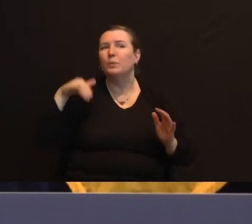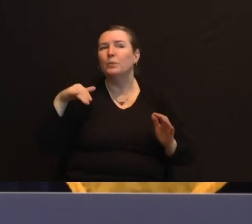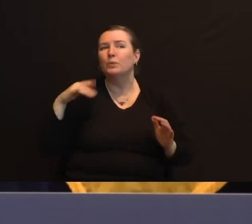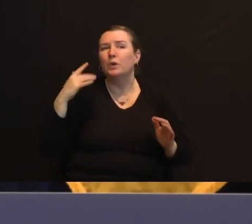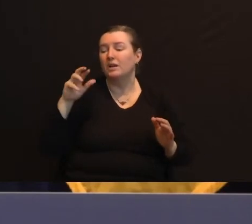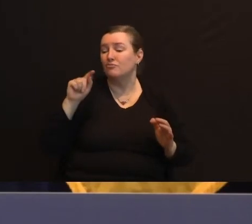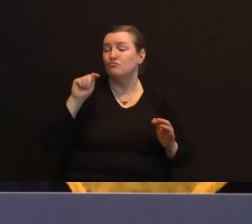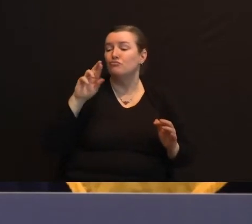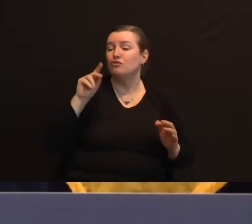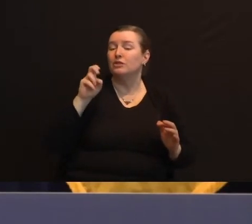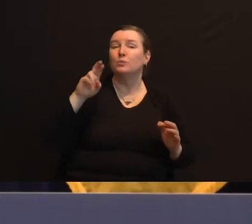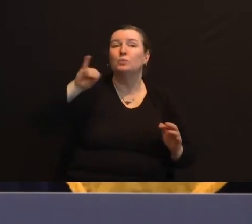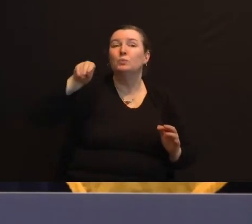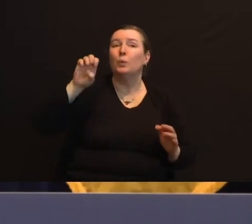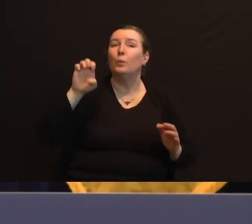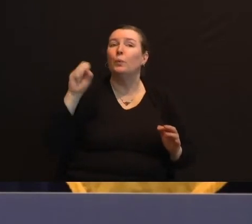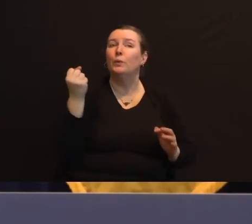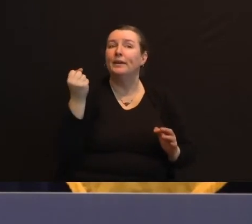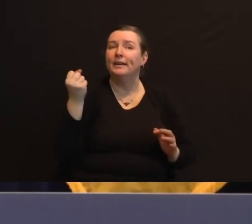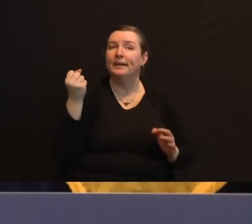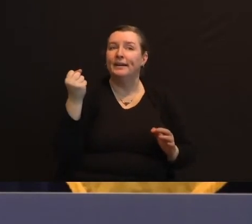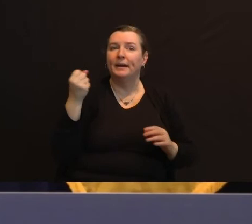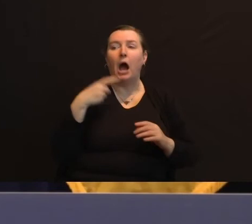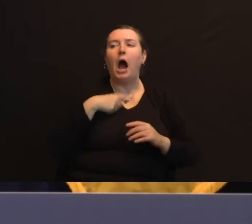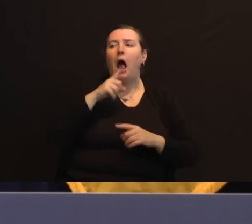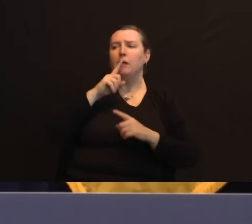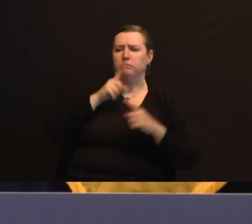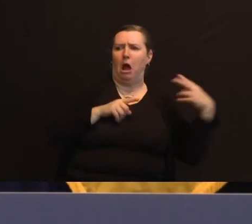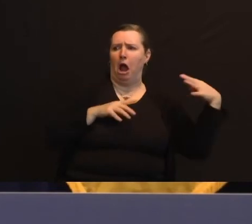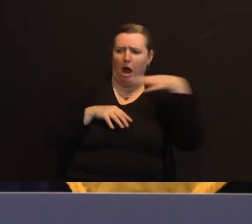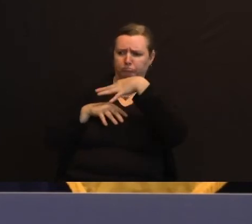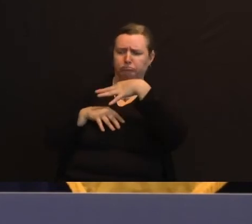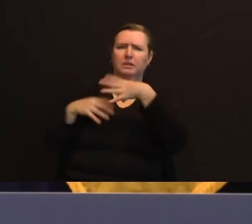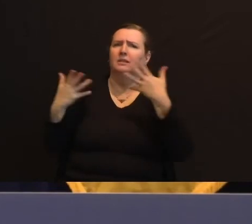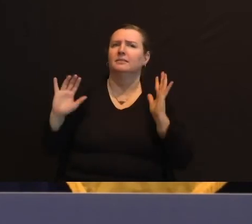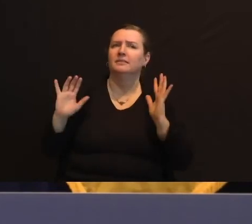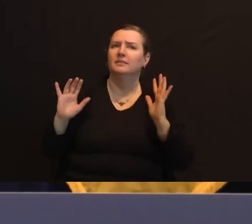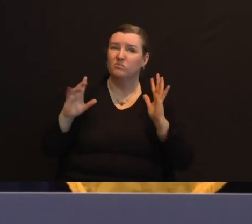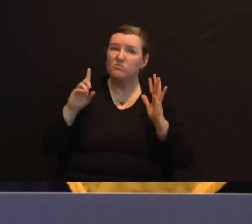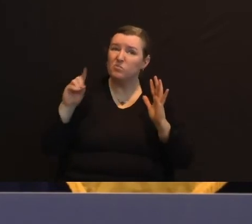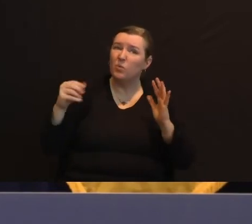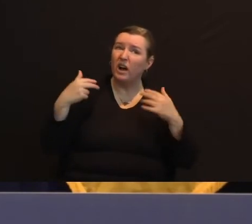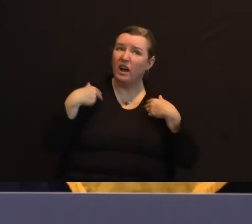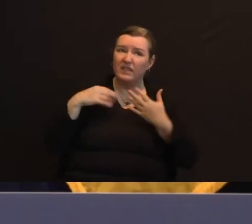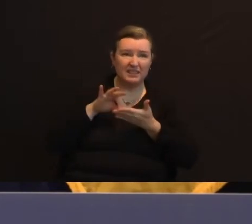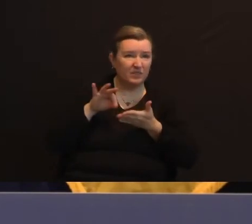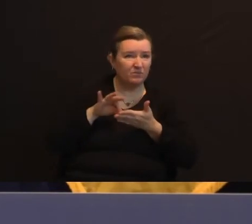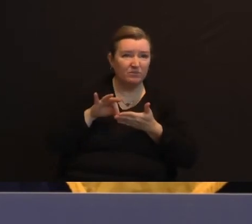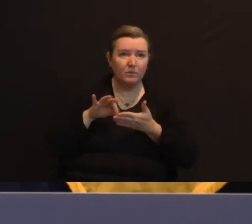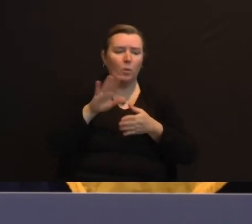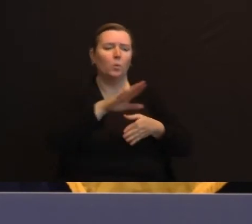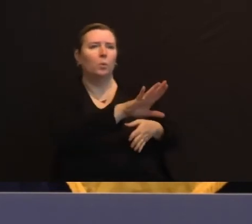anybody out, but they're one of the great ones. They keep a very sharp eye on this. They let you in, they let you out. They're very good about